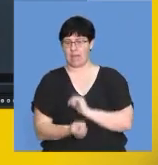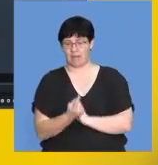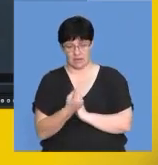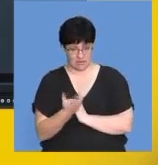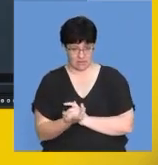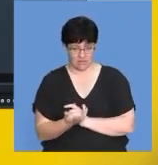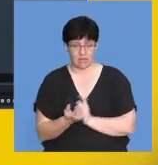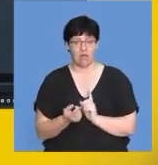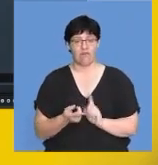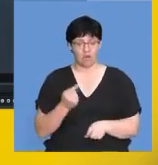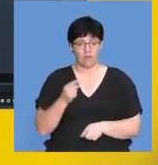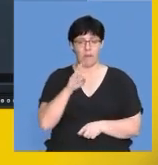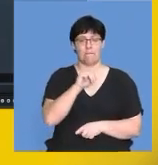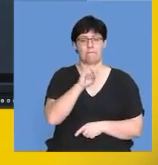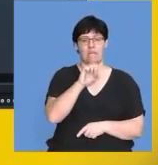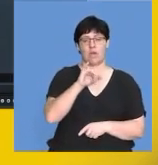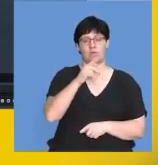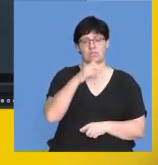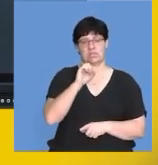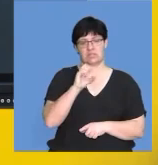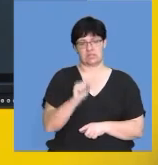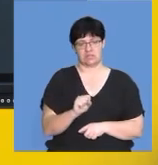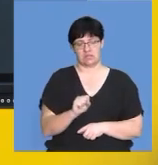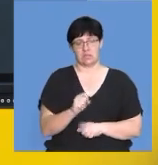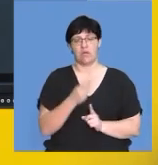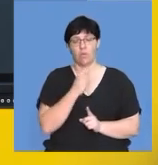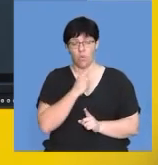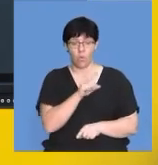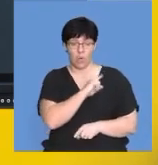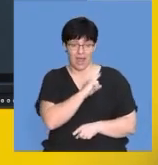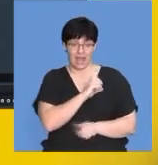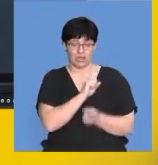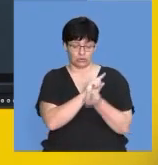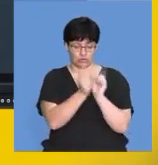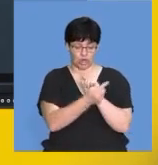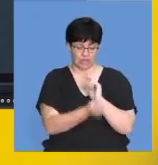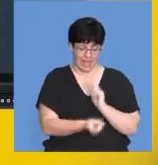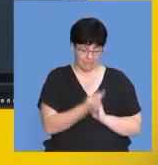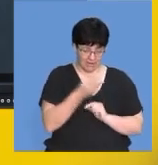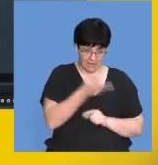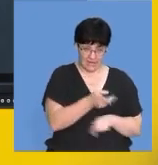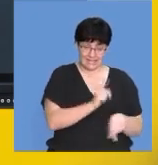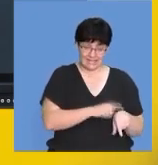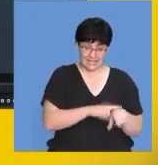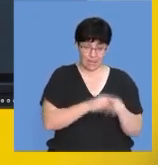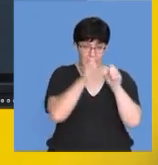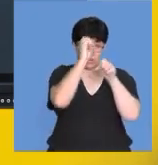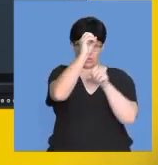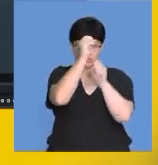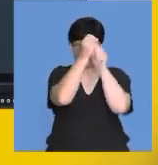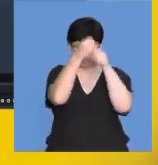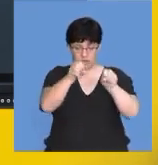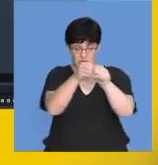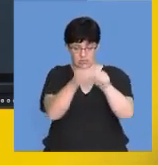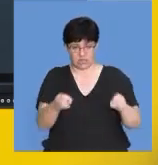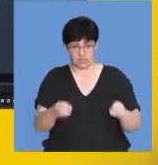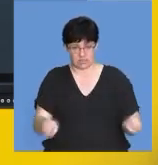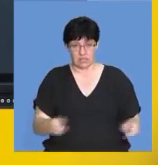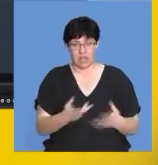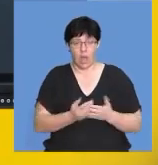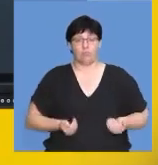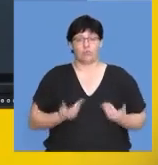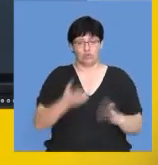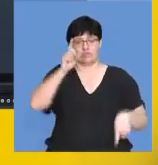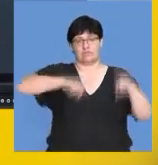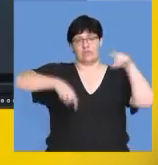That comes from meiosis. Fundamentally, the changes that occur during meiosis in terms of crossing over produces